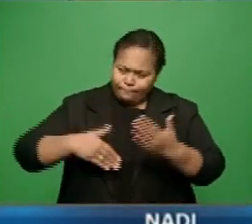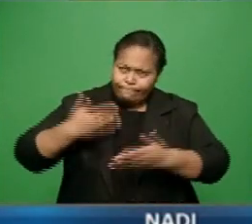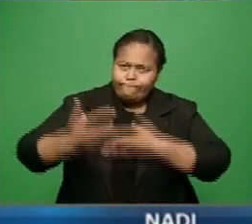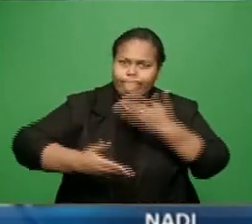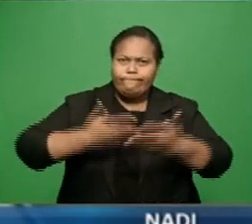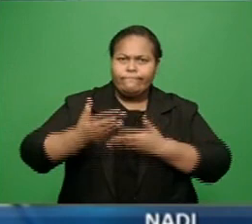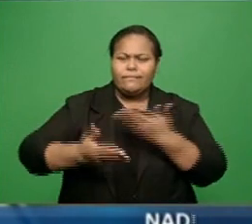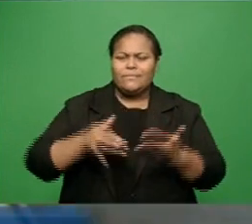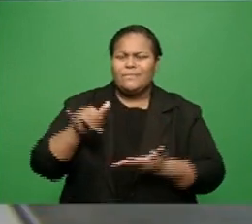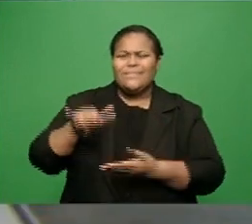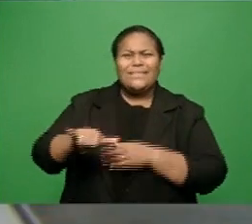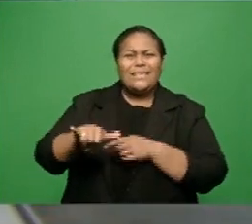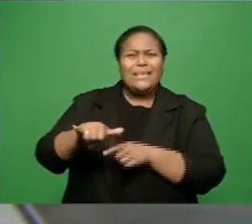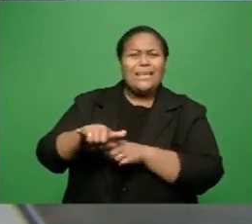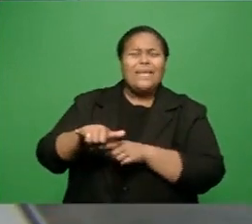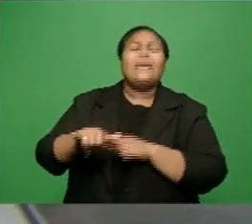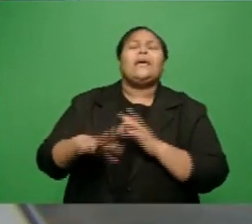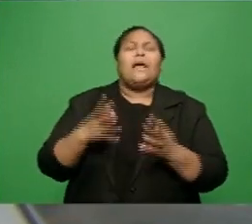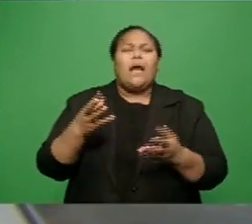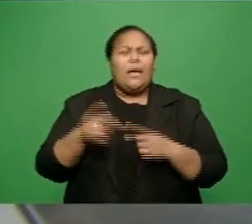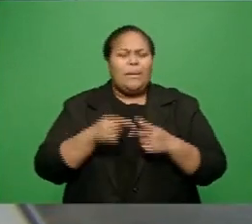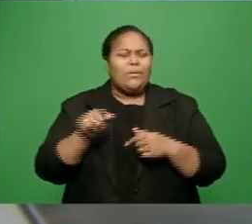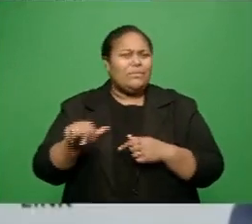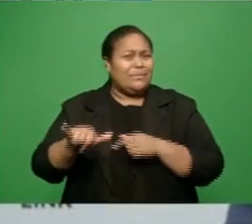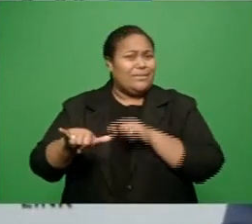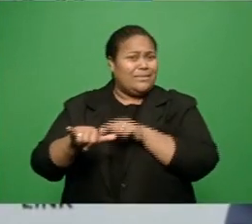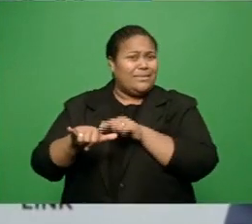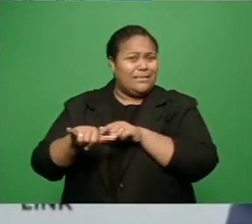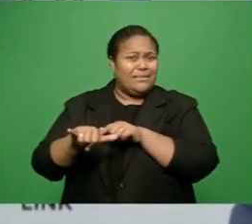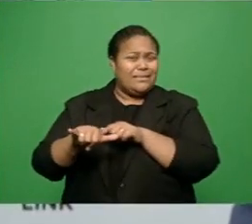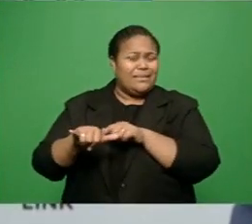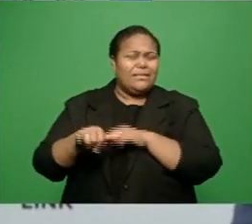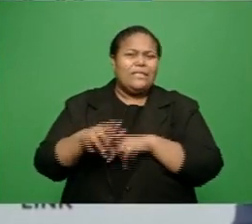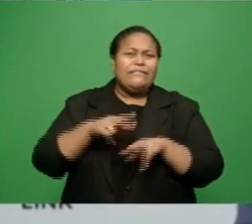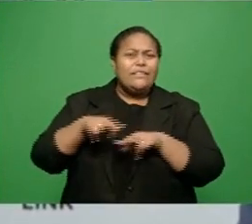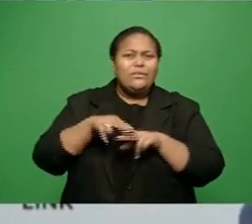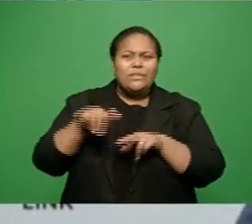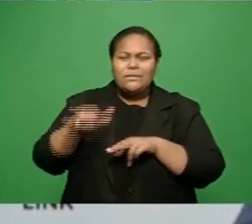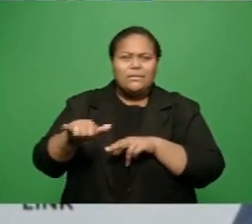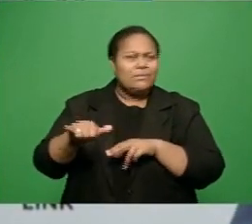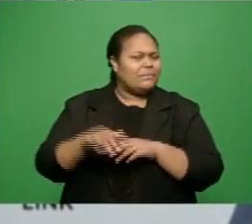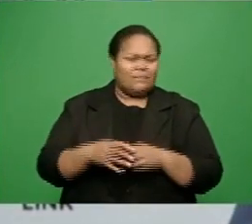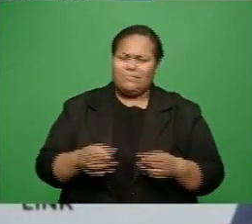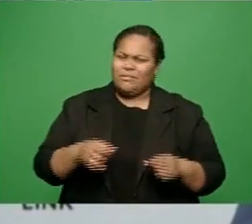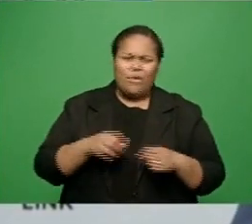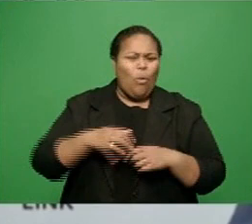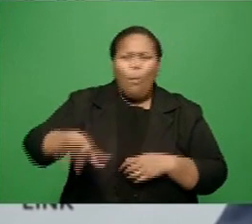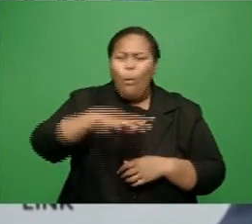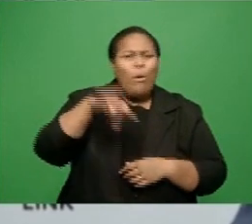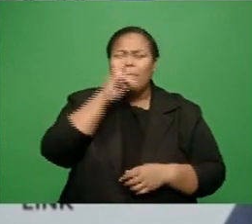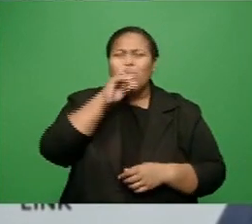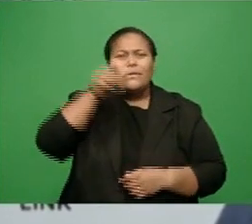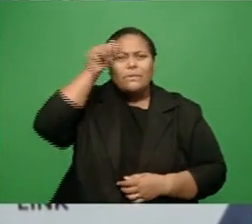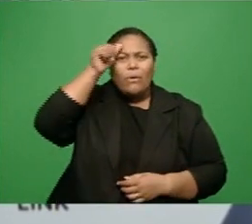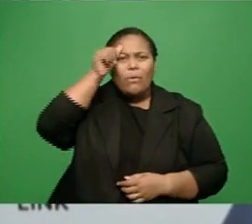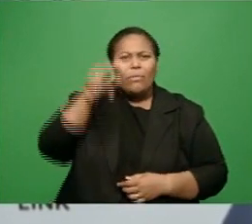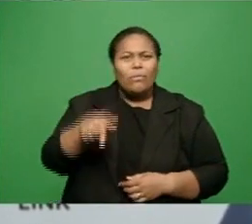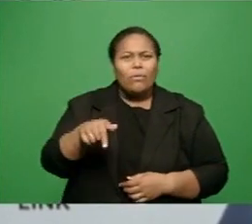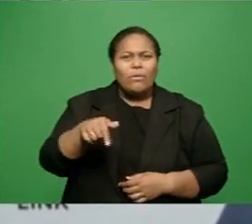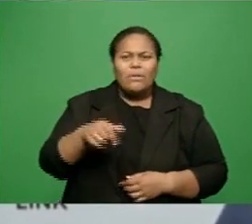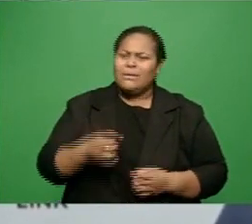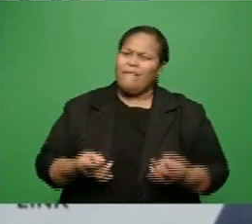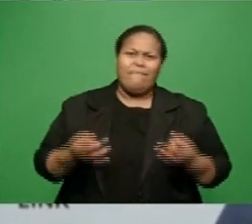Financing Limited is public knowledge. This information has been available in the public